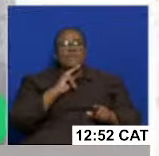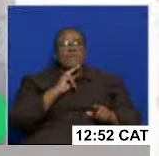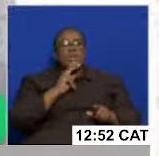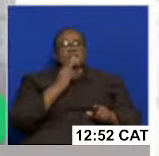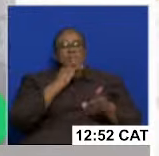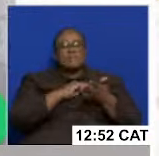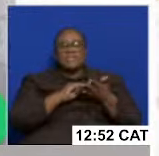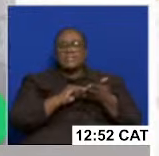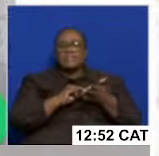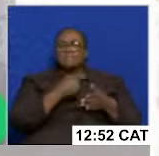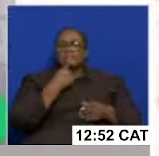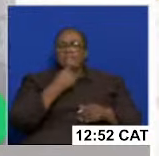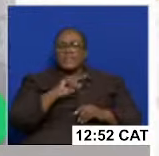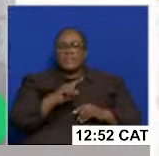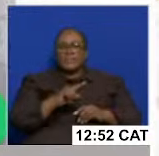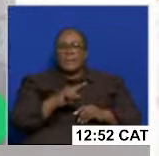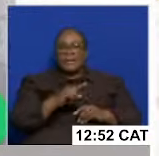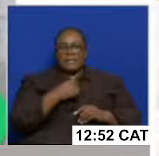No, I can't remember.